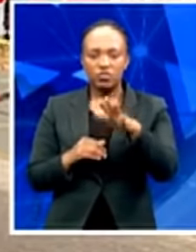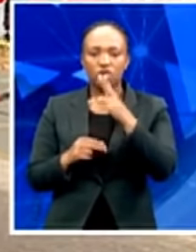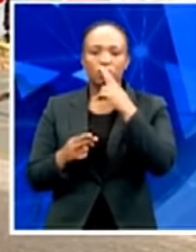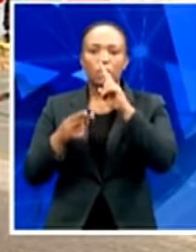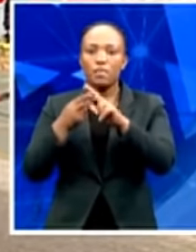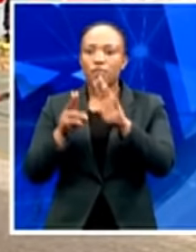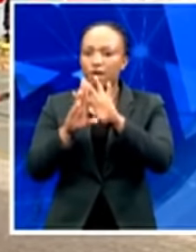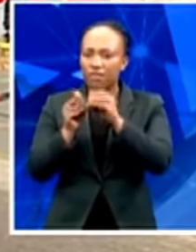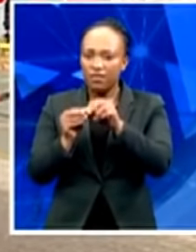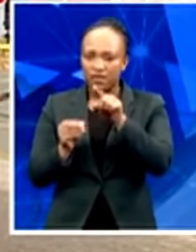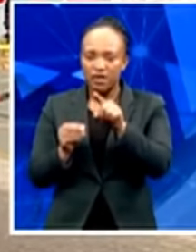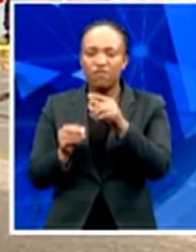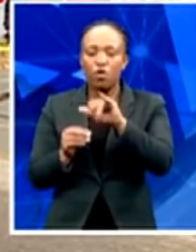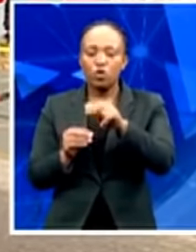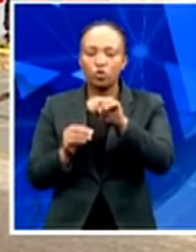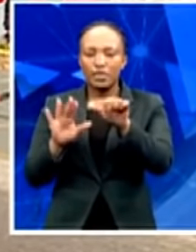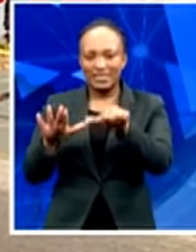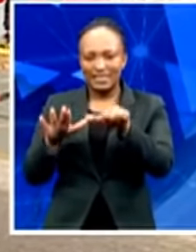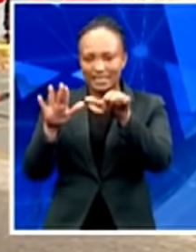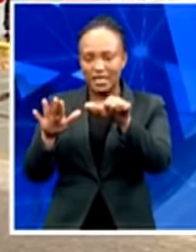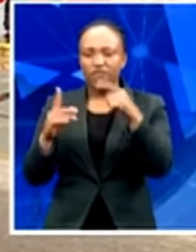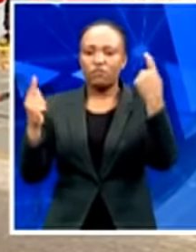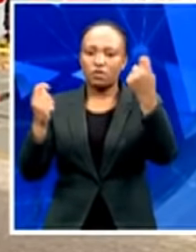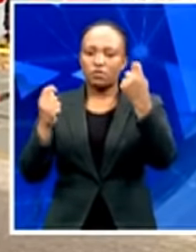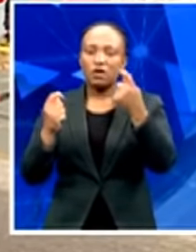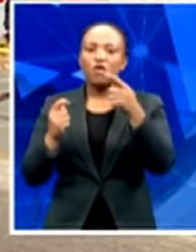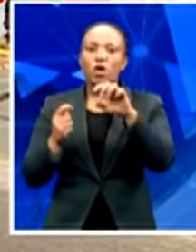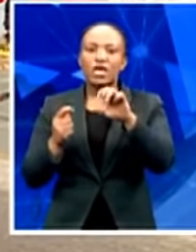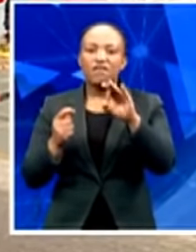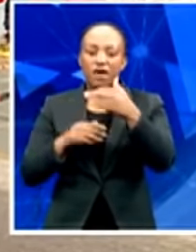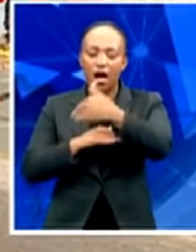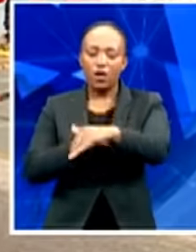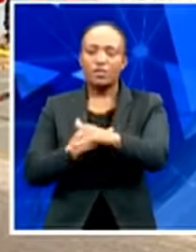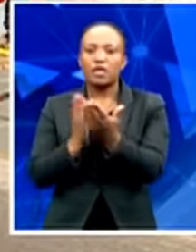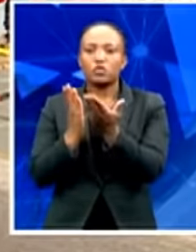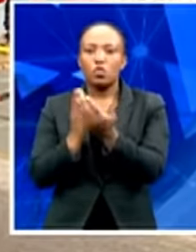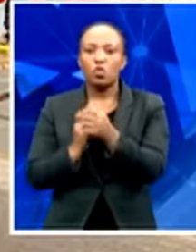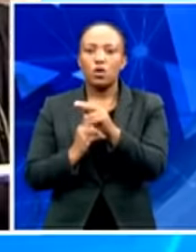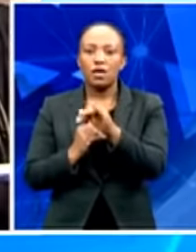the commemoration here of the EFF outside the Uitsig Hoërskool in Centurion. Back to you in studio,